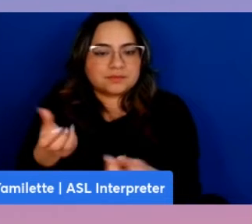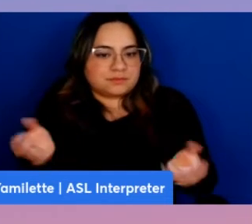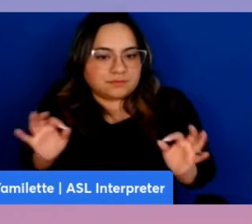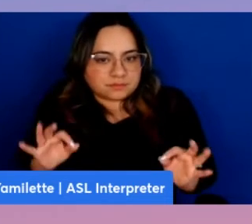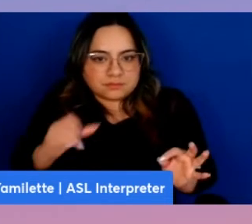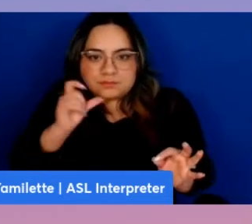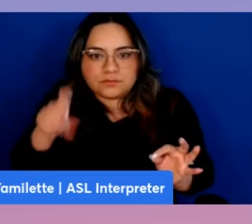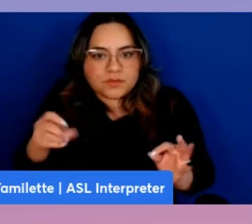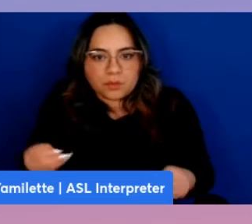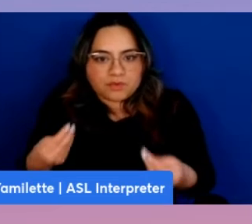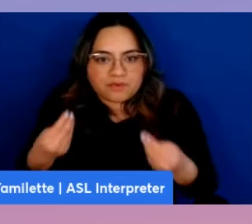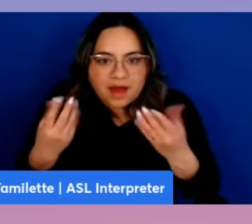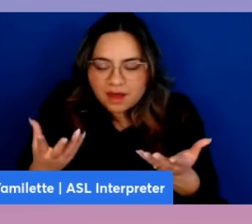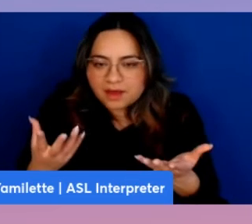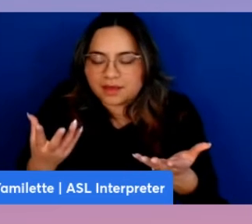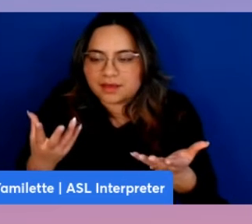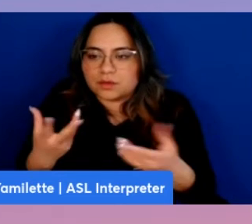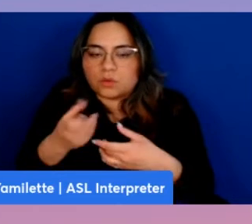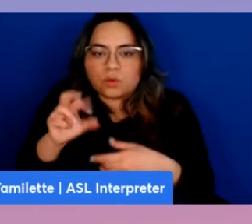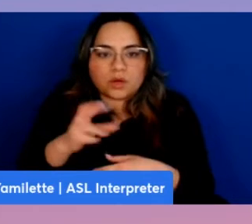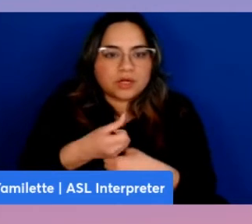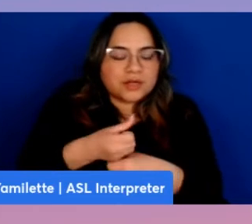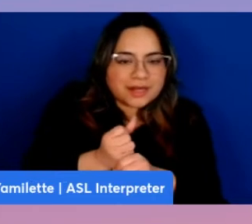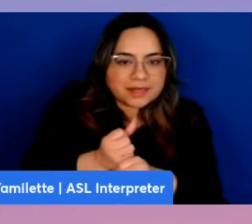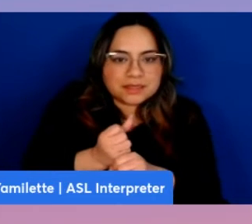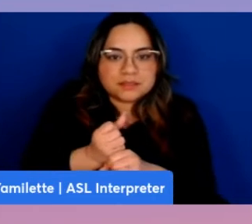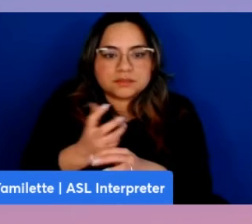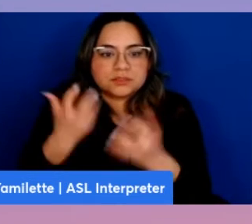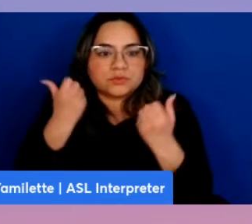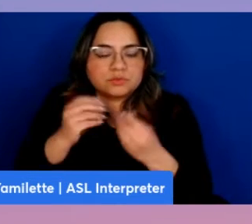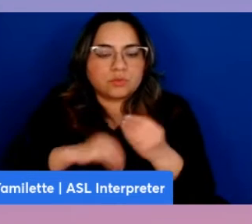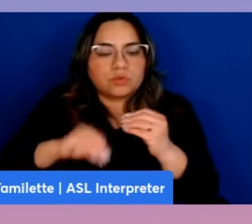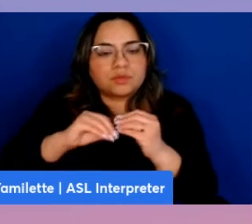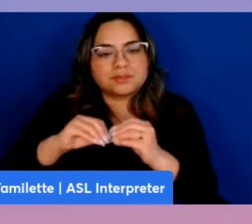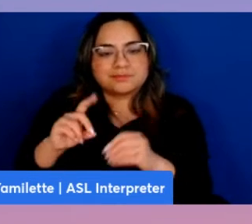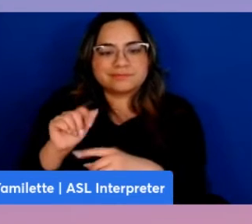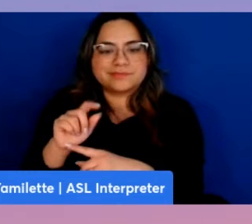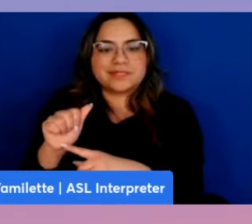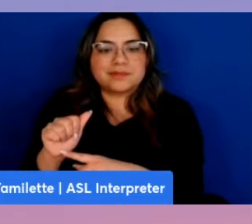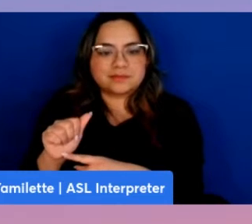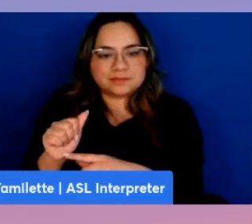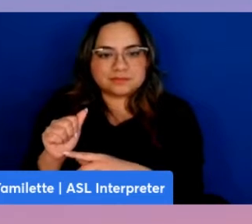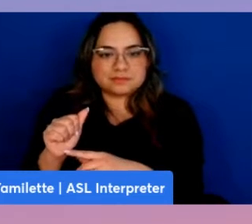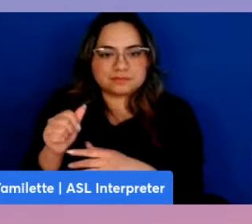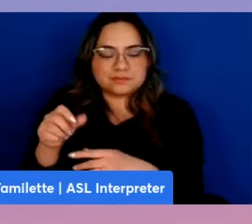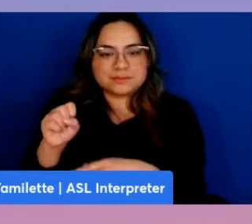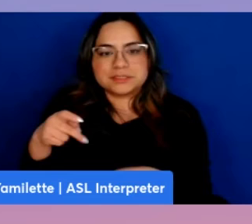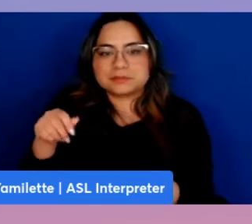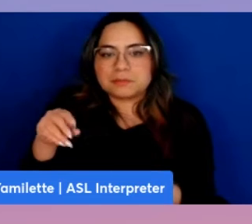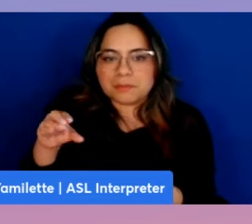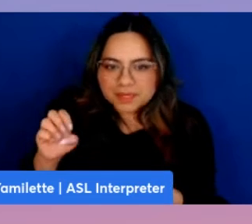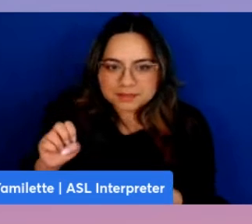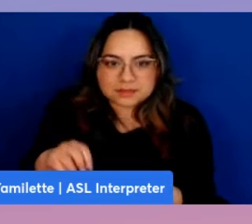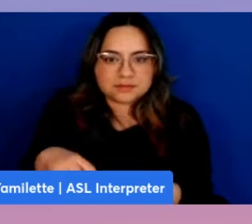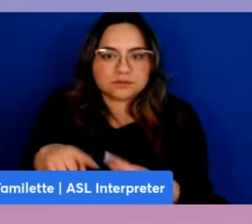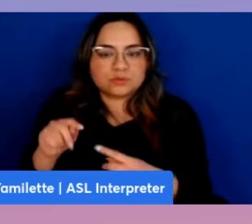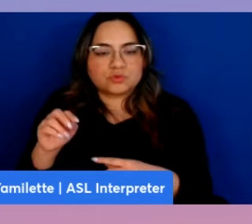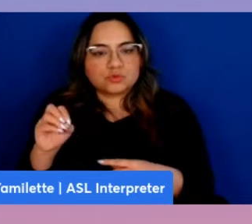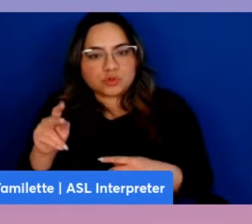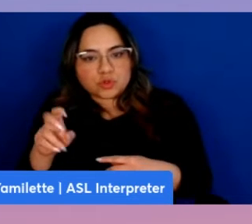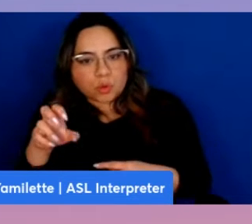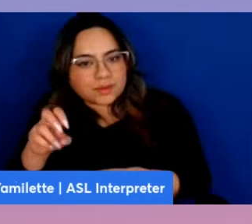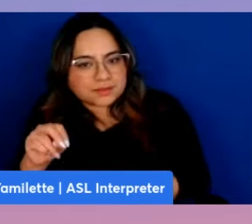anything, or create tokens in the Databricks workspace. So it's going to use the information it already has from the Azure RM